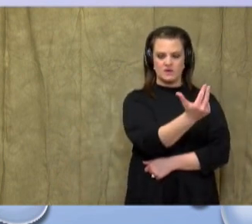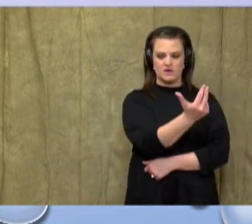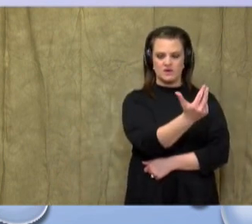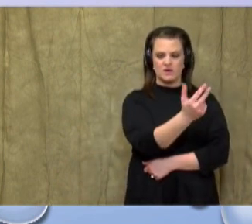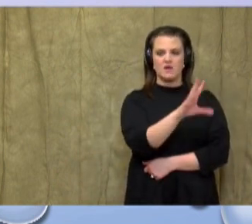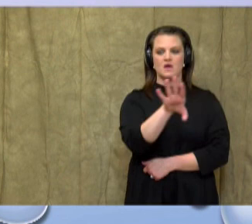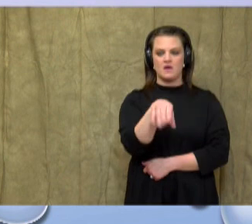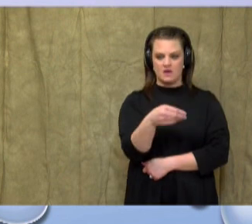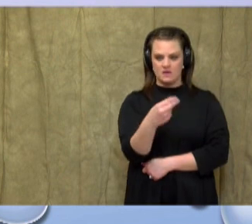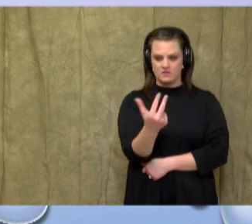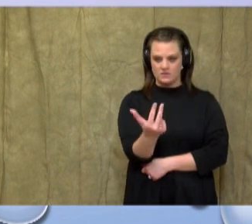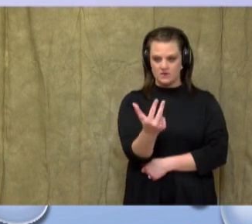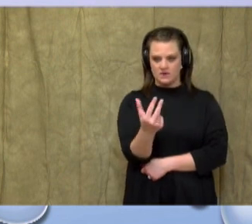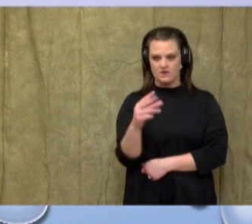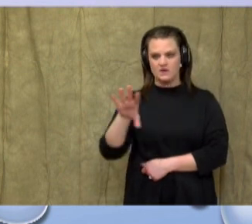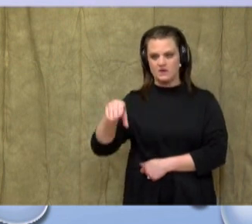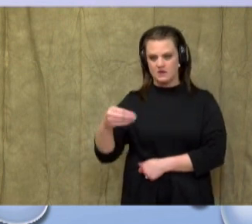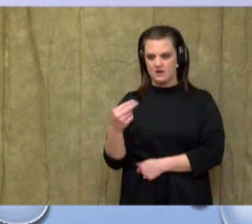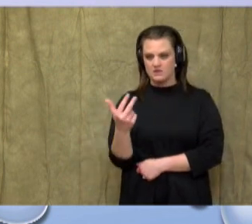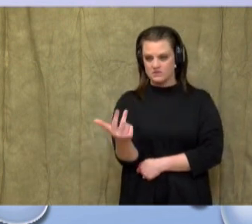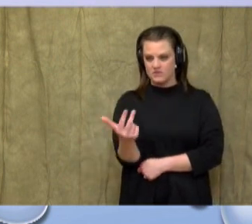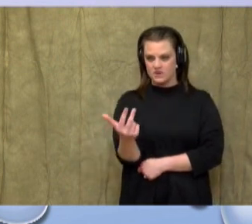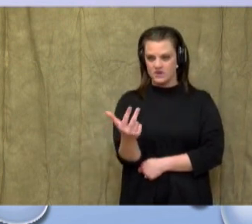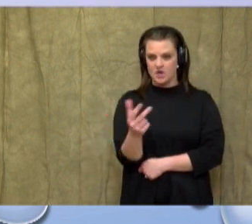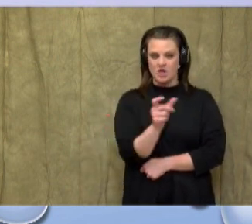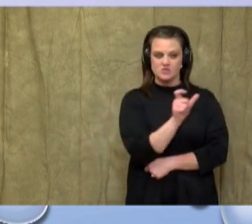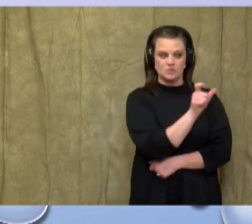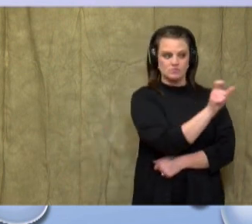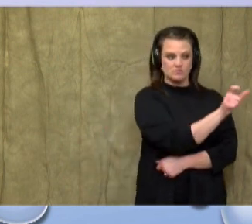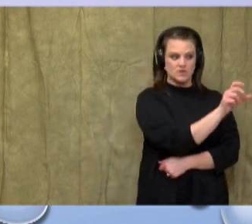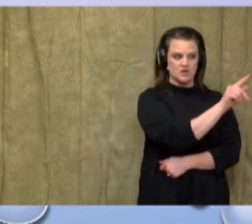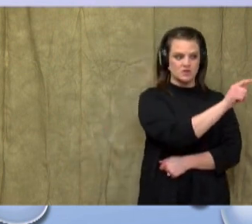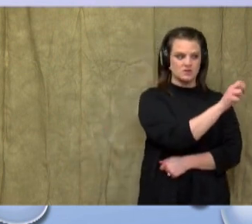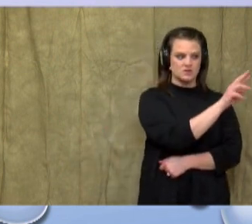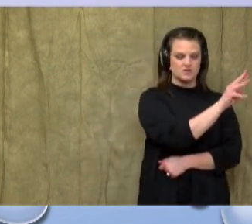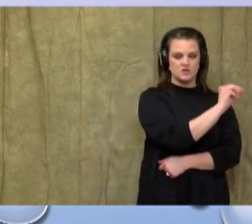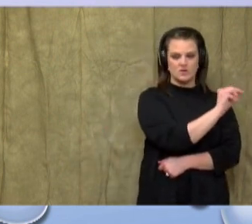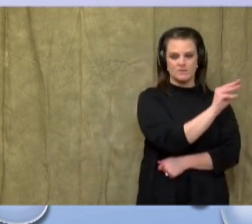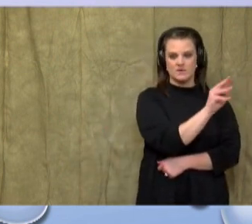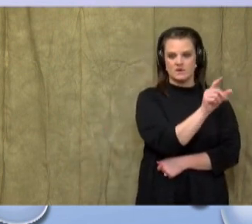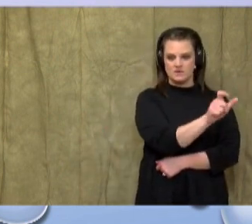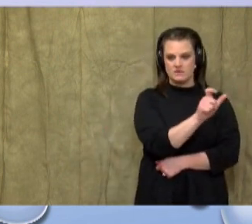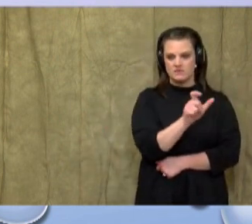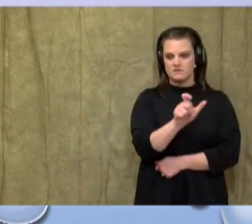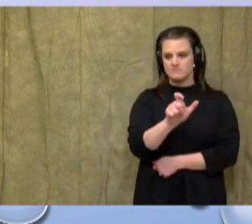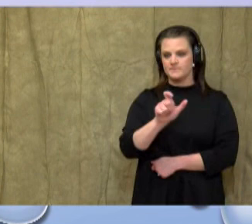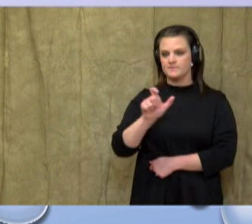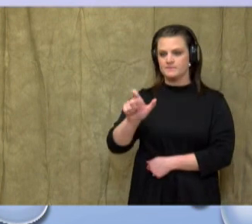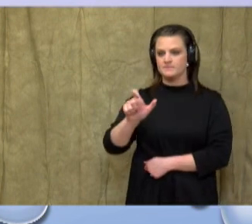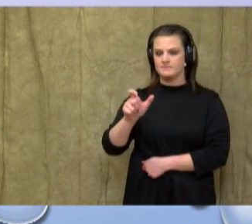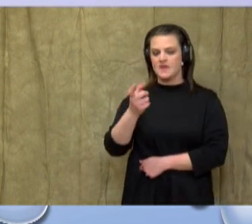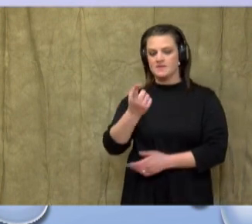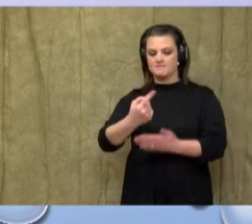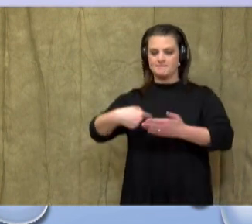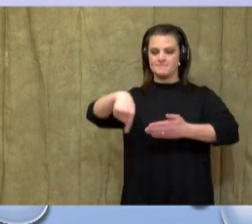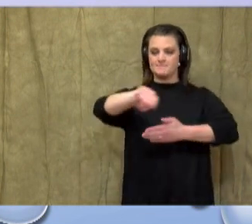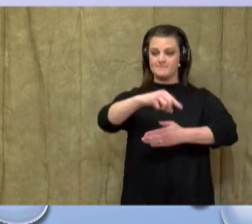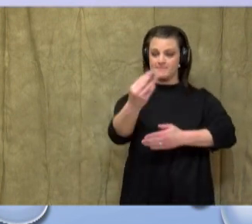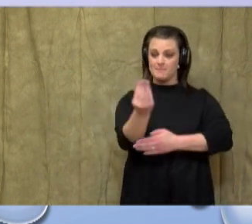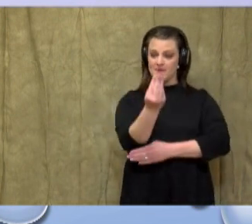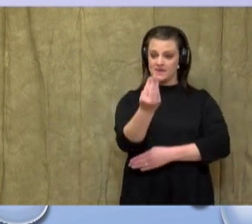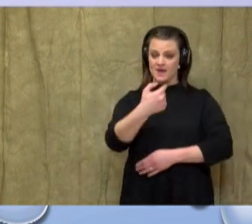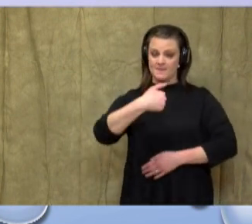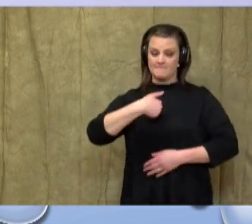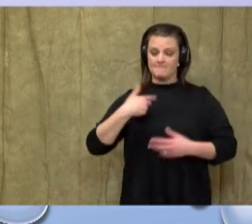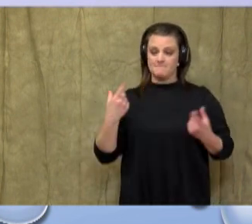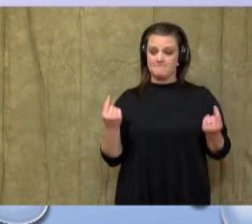5 terms, remember that, in her pattern. When we get back together on Monday, I'm going to check